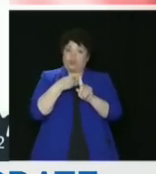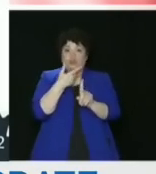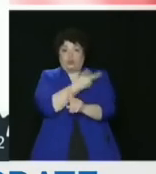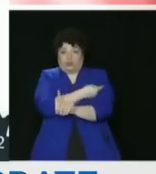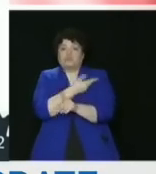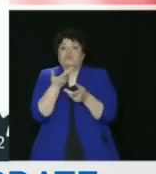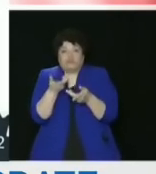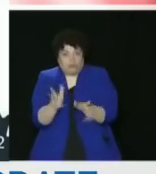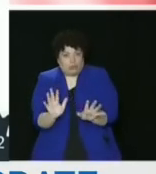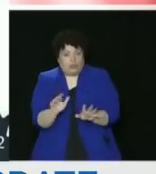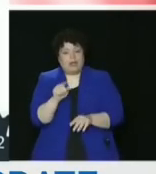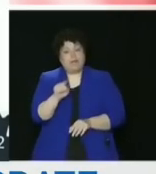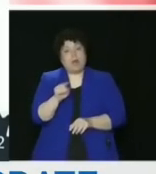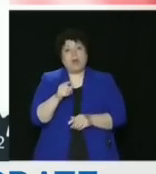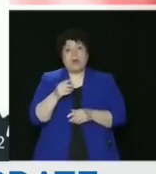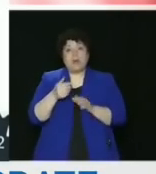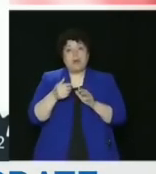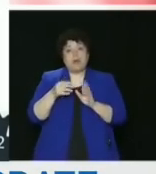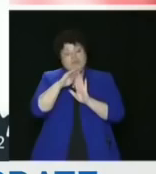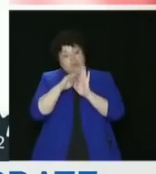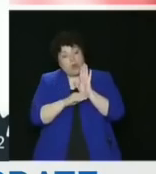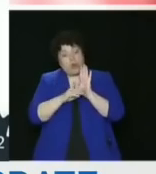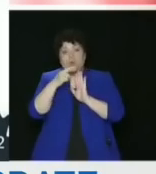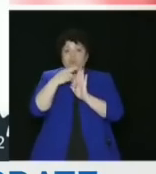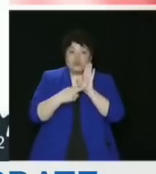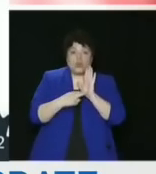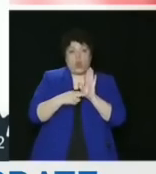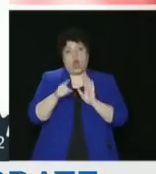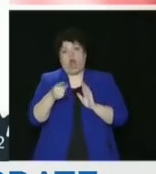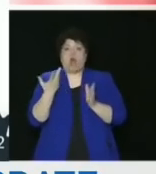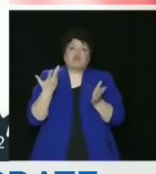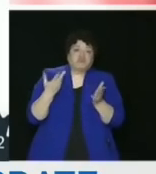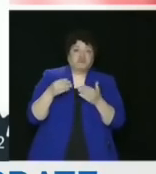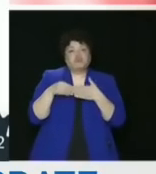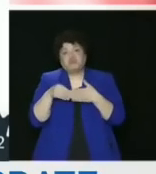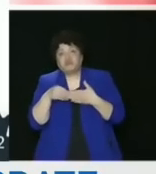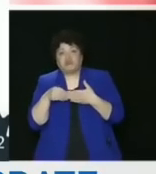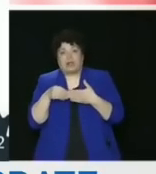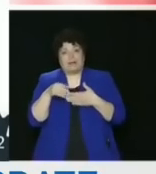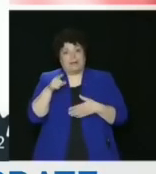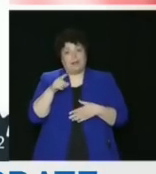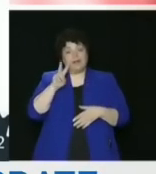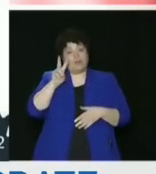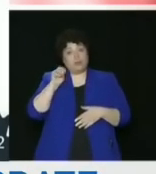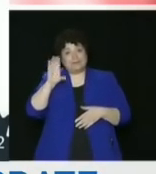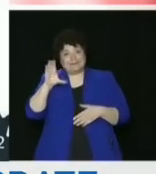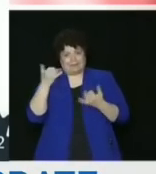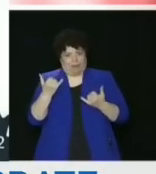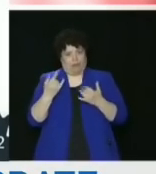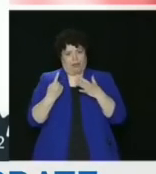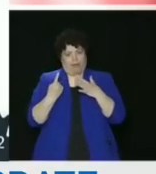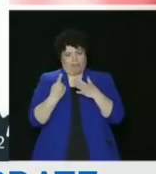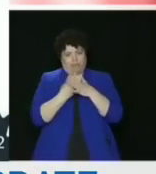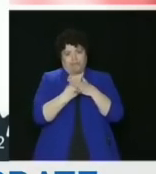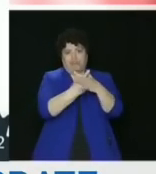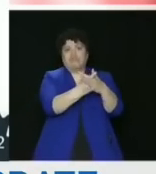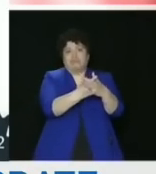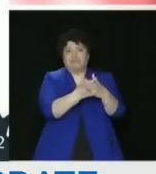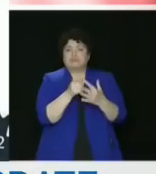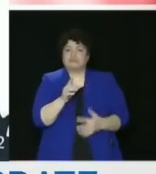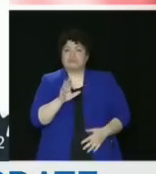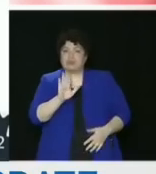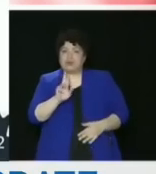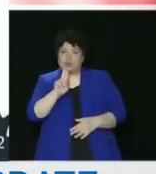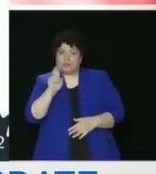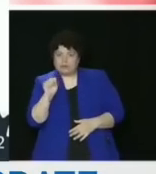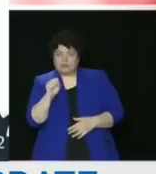less stringent public health measures in place in many areas, variants of concern have led to an uptick in case